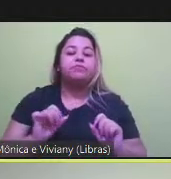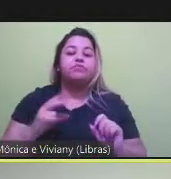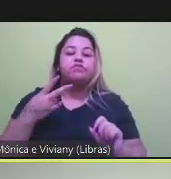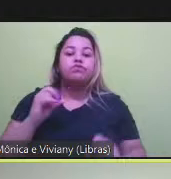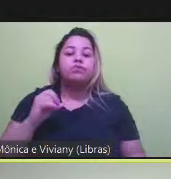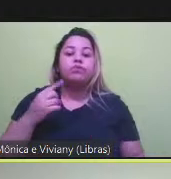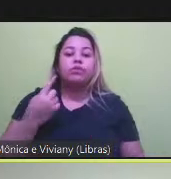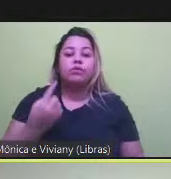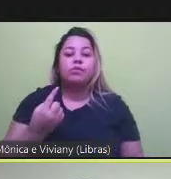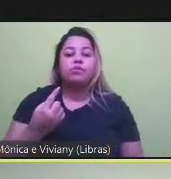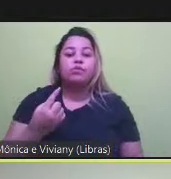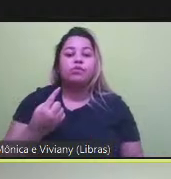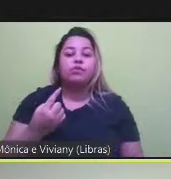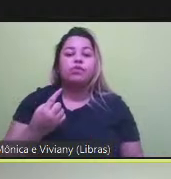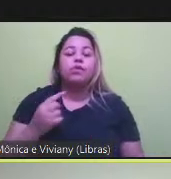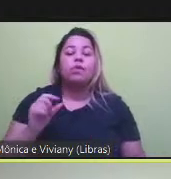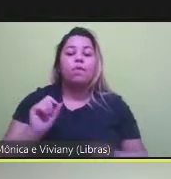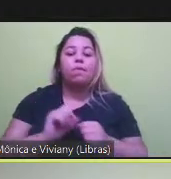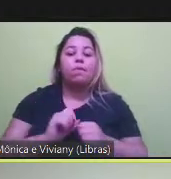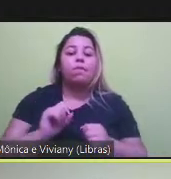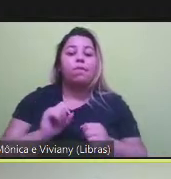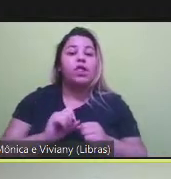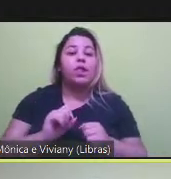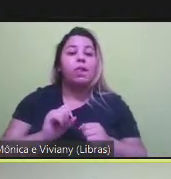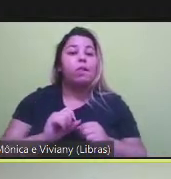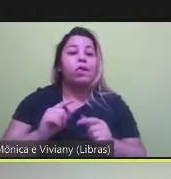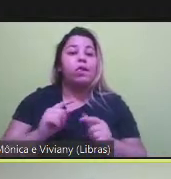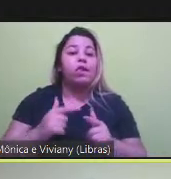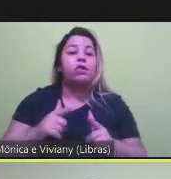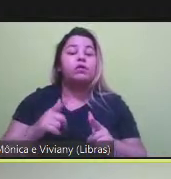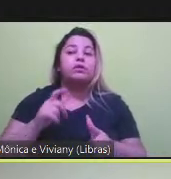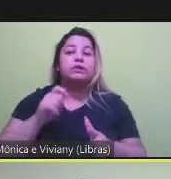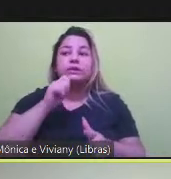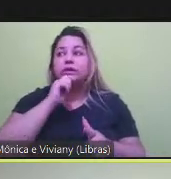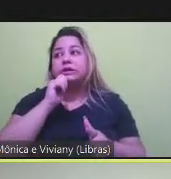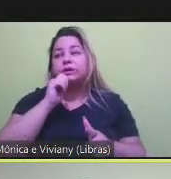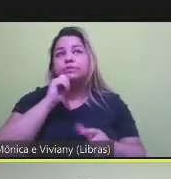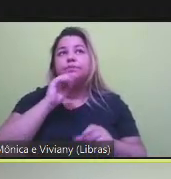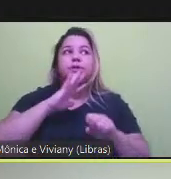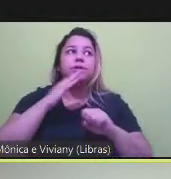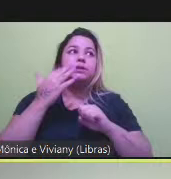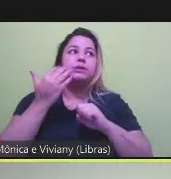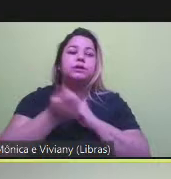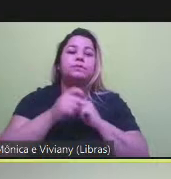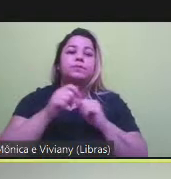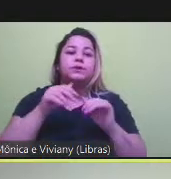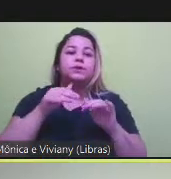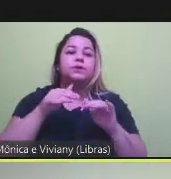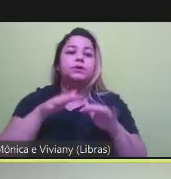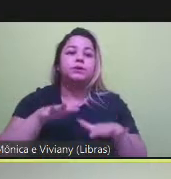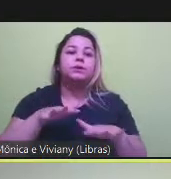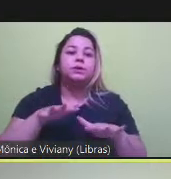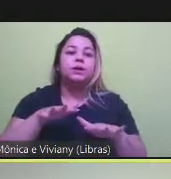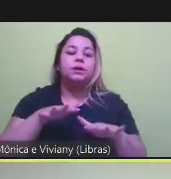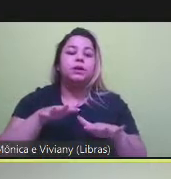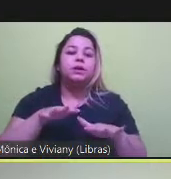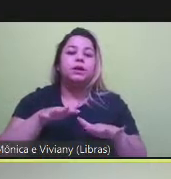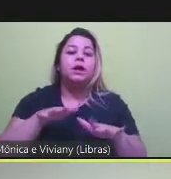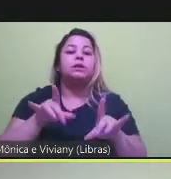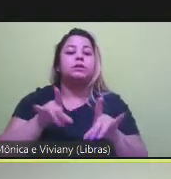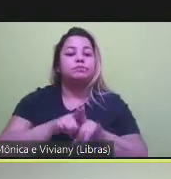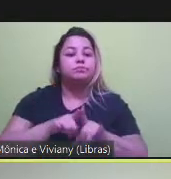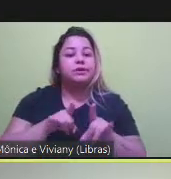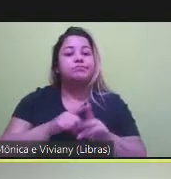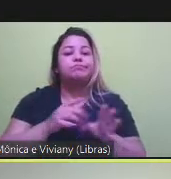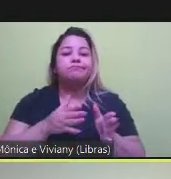And in 2021, we performed it, but since we were already still in the middle of a procedure of